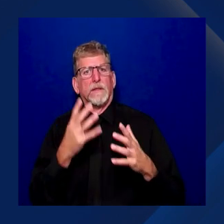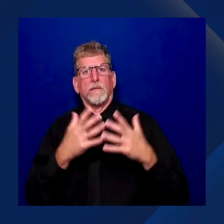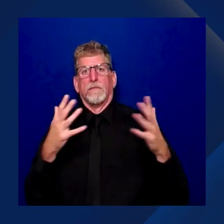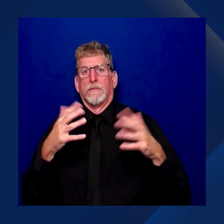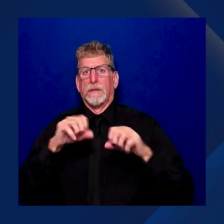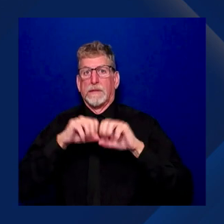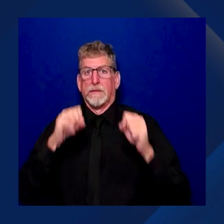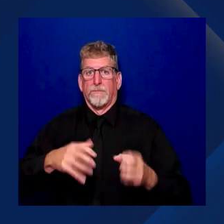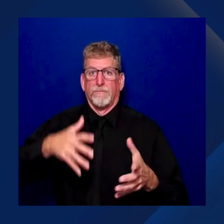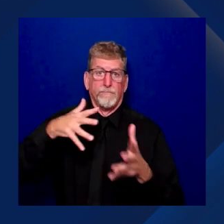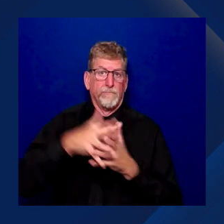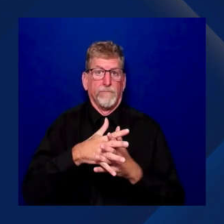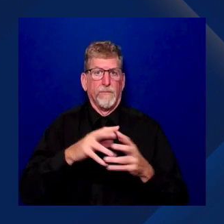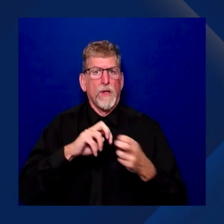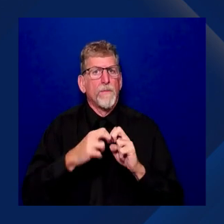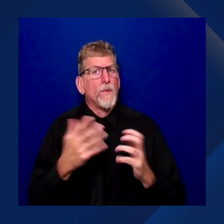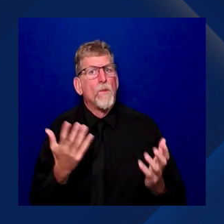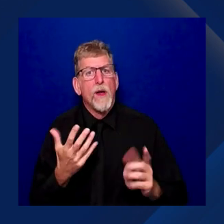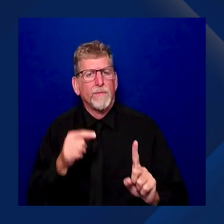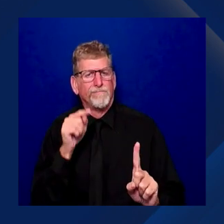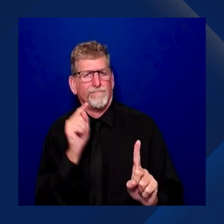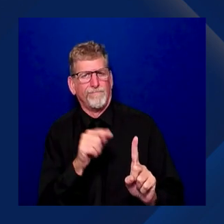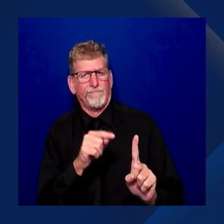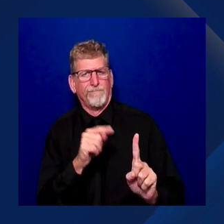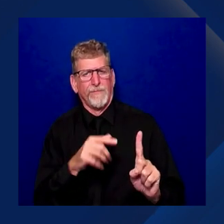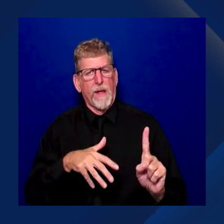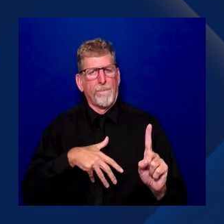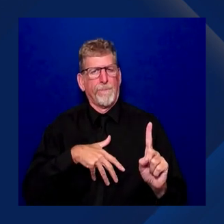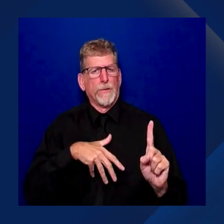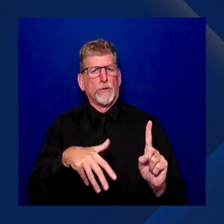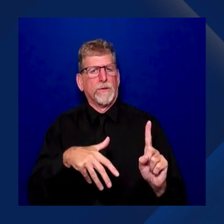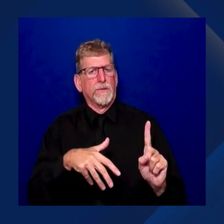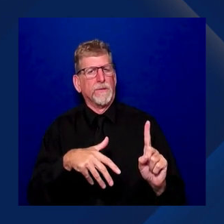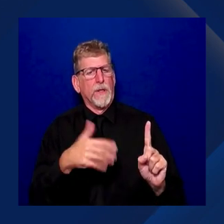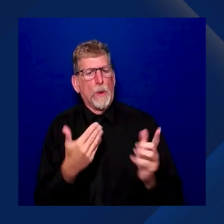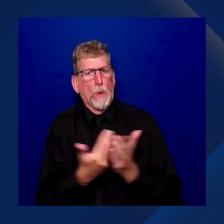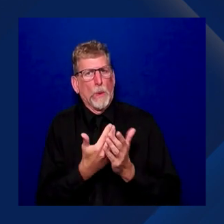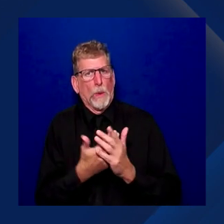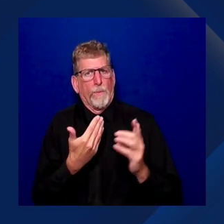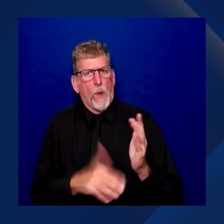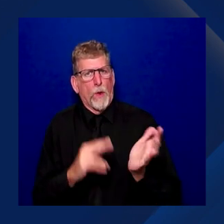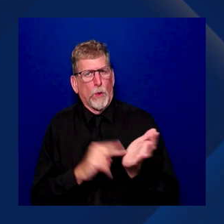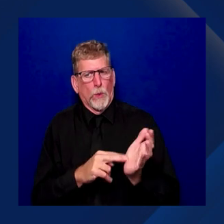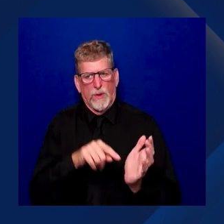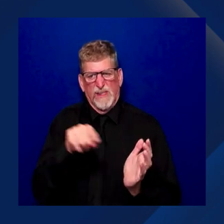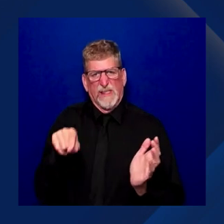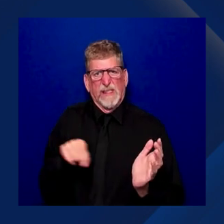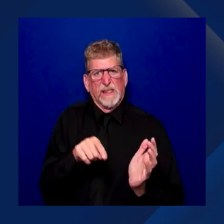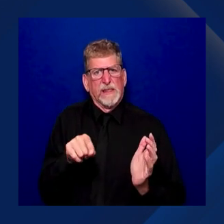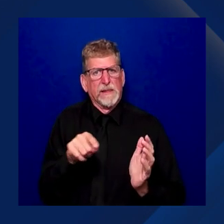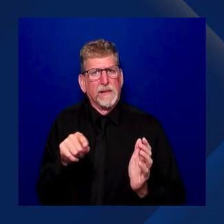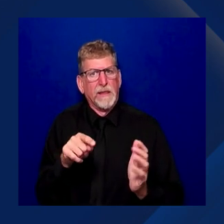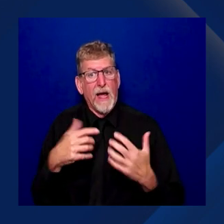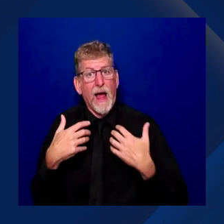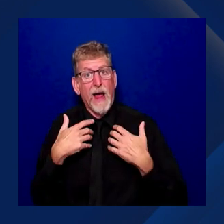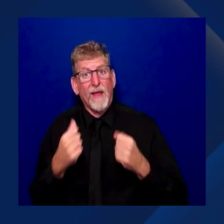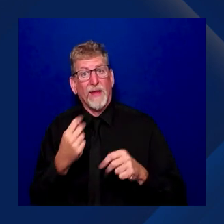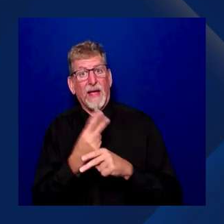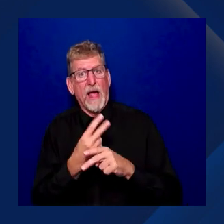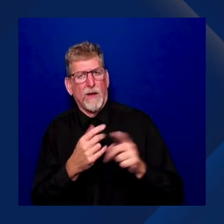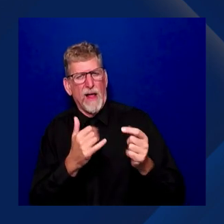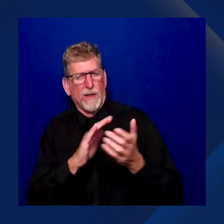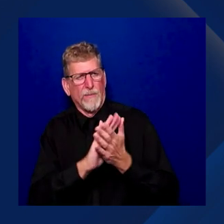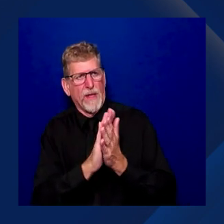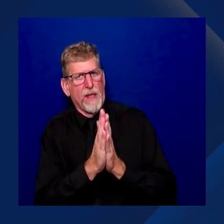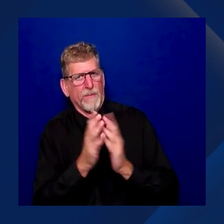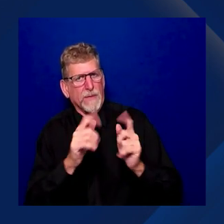nursing. The adoption by hospitals and healthcare systems to standardize best practices for women will